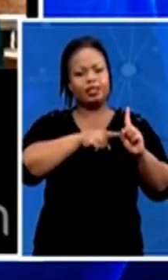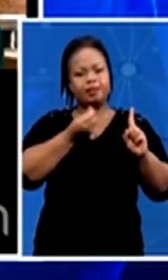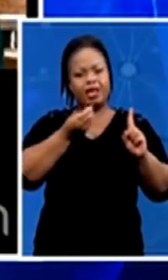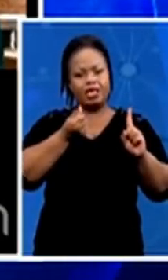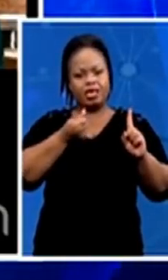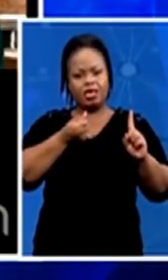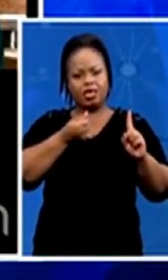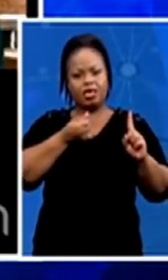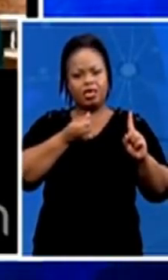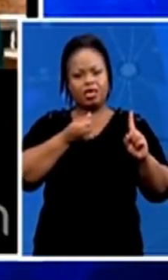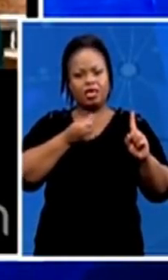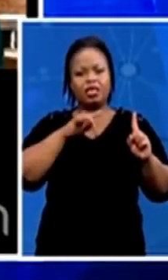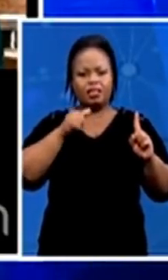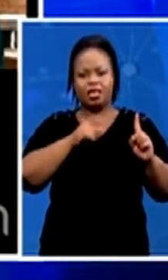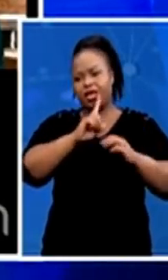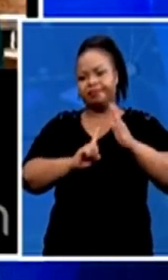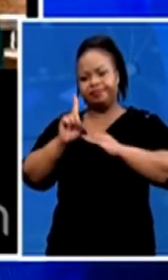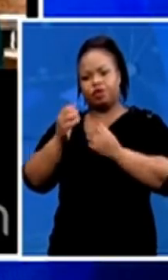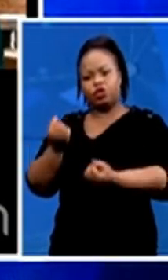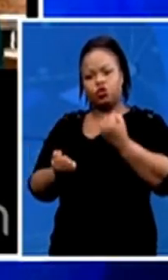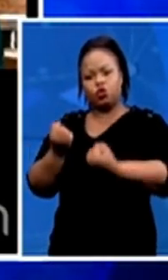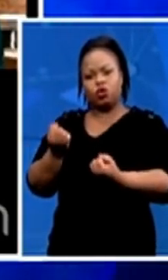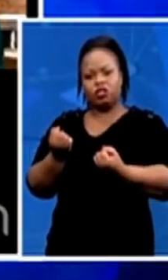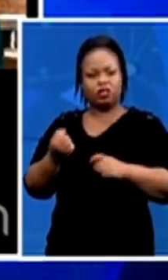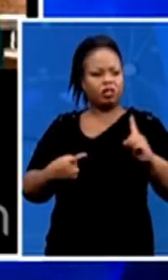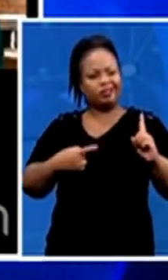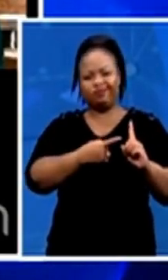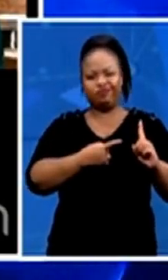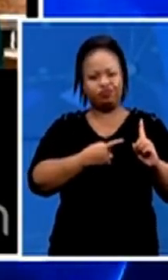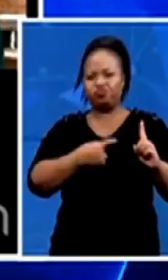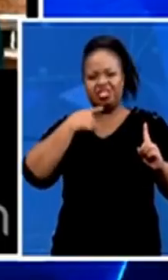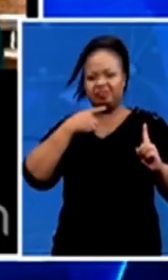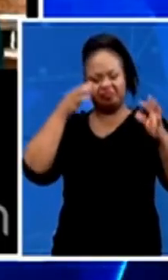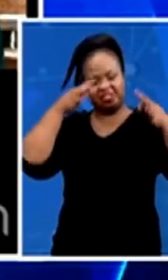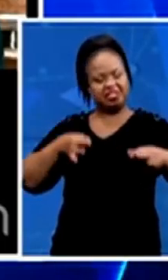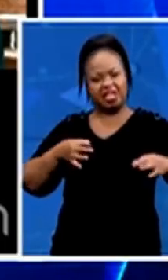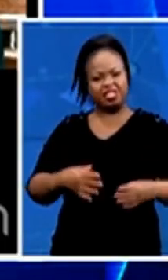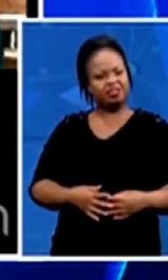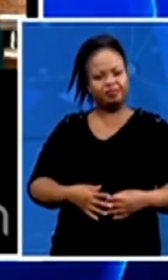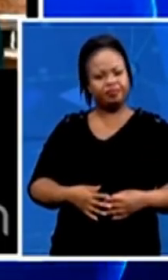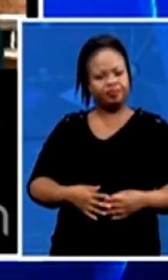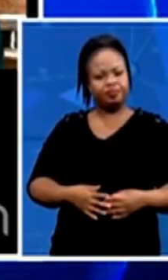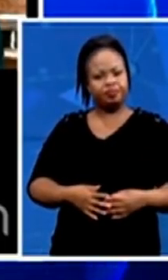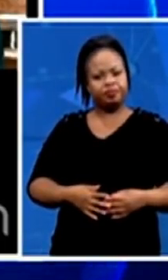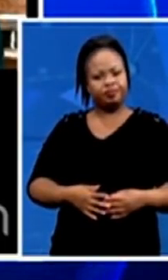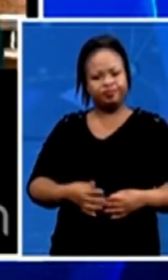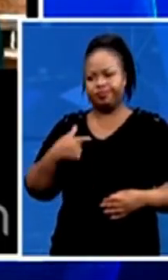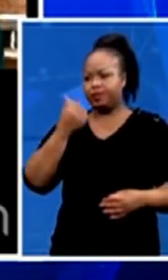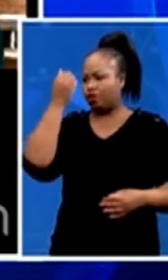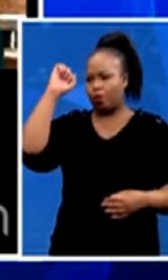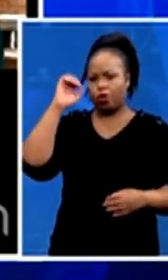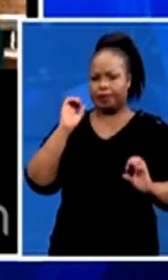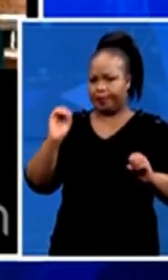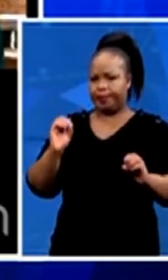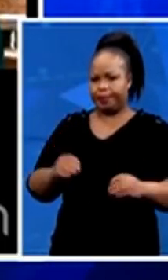court, and Y decides, well, I'm not going to oppose this because maybe I know